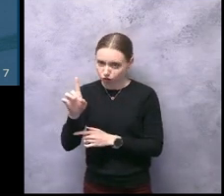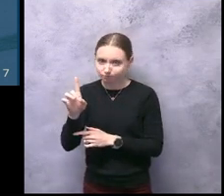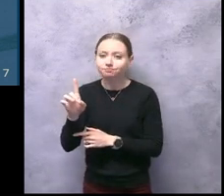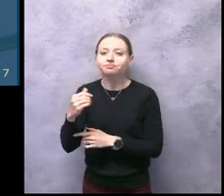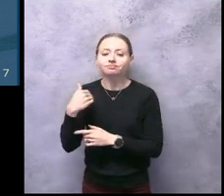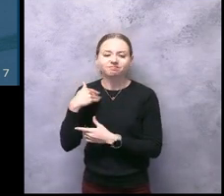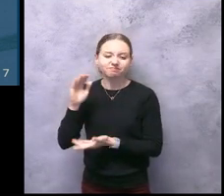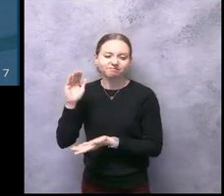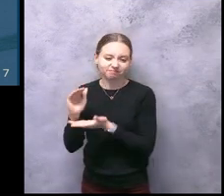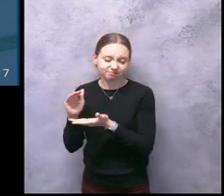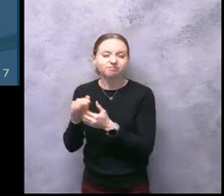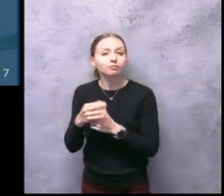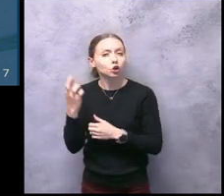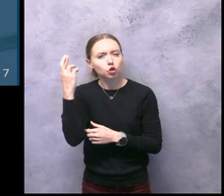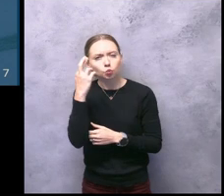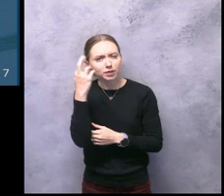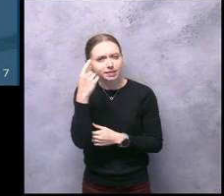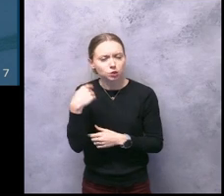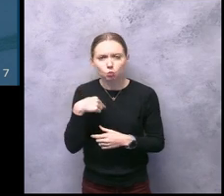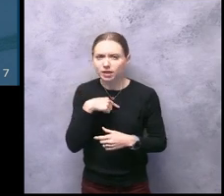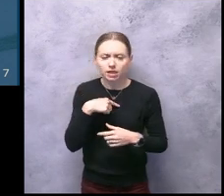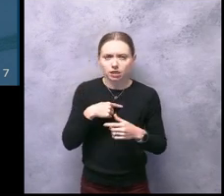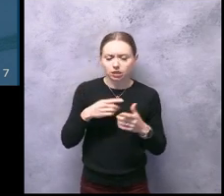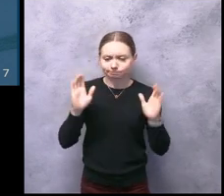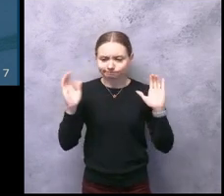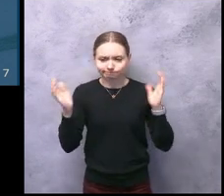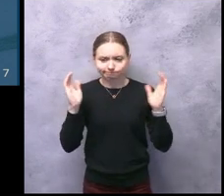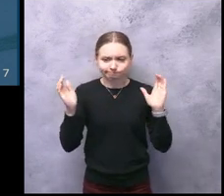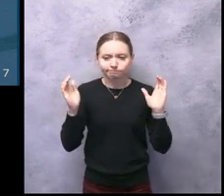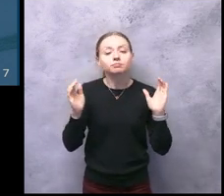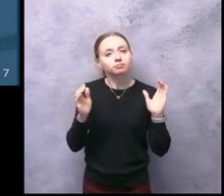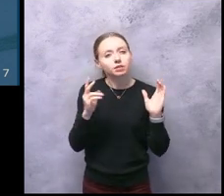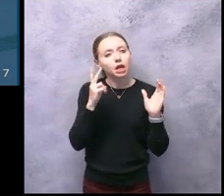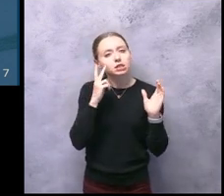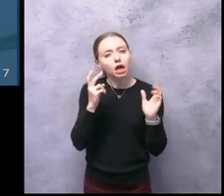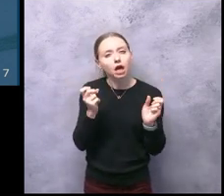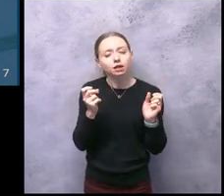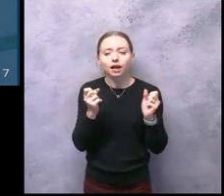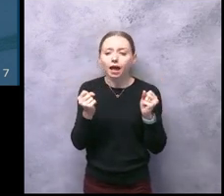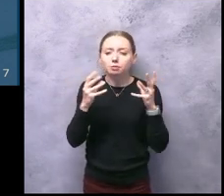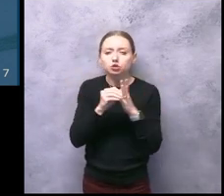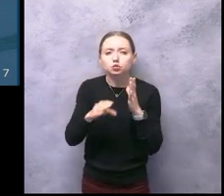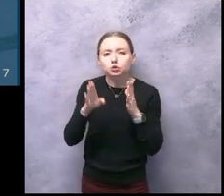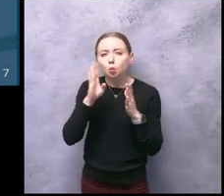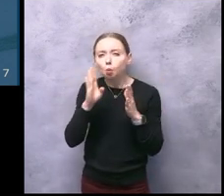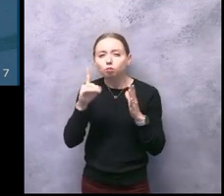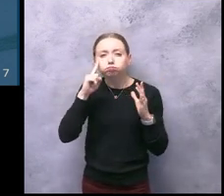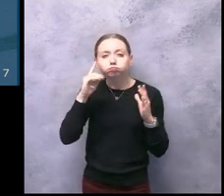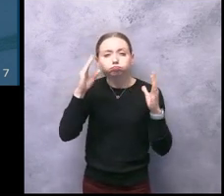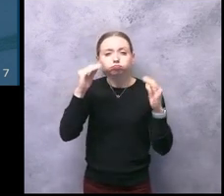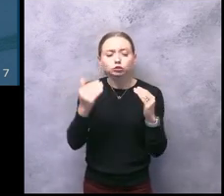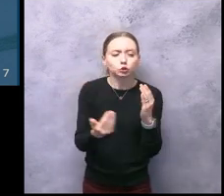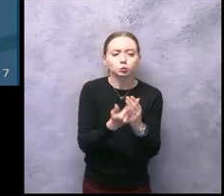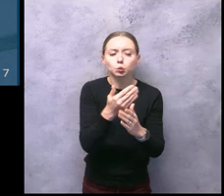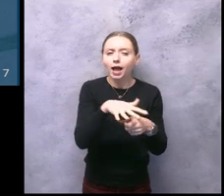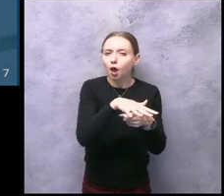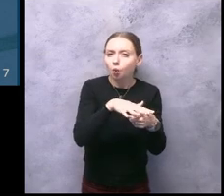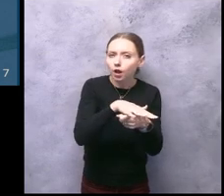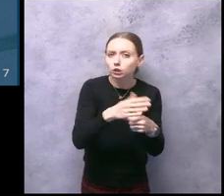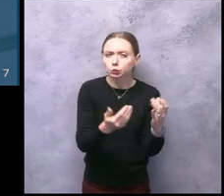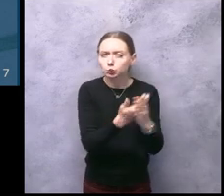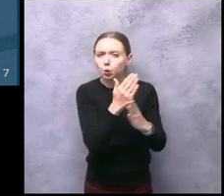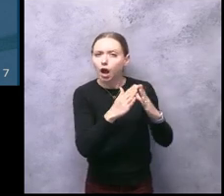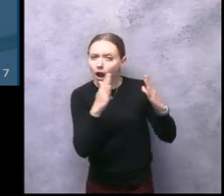can establish comparables for the new housing construction so that we can understand how many students will be yielded from those new